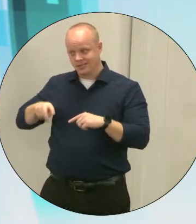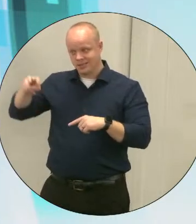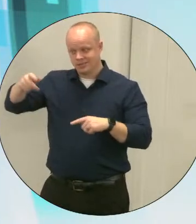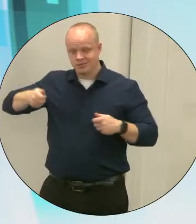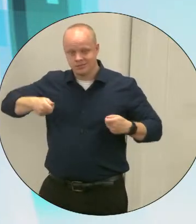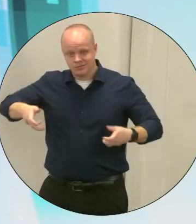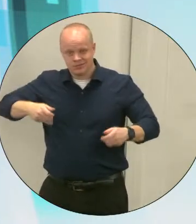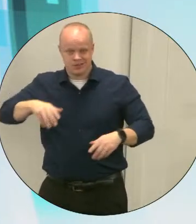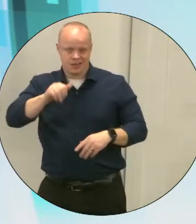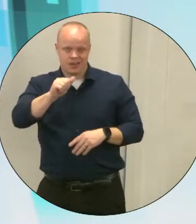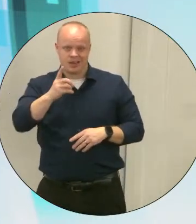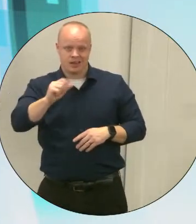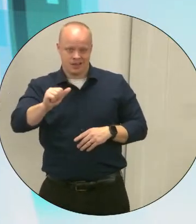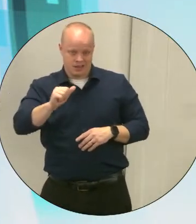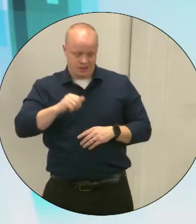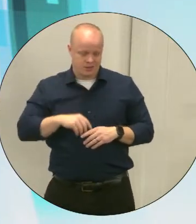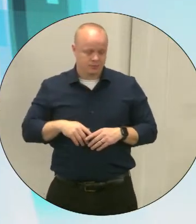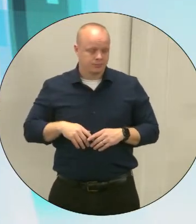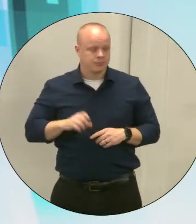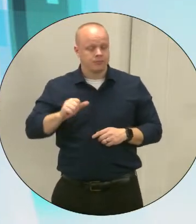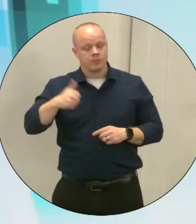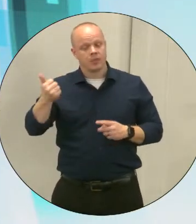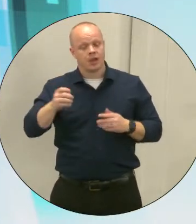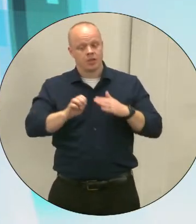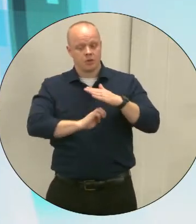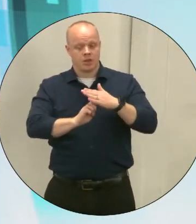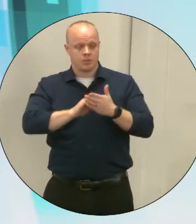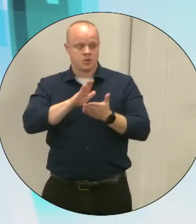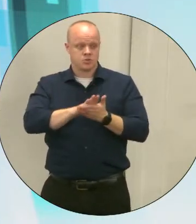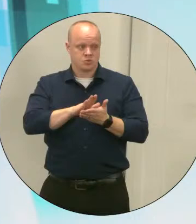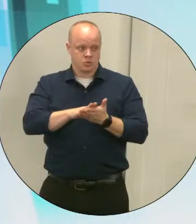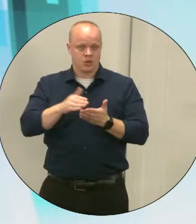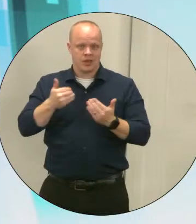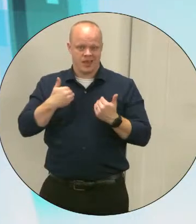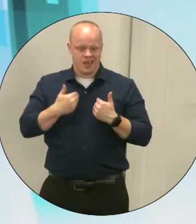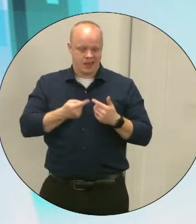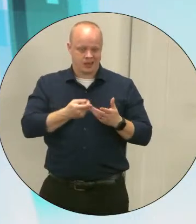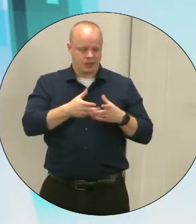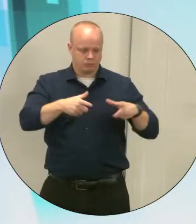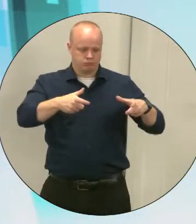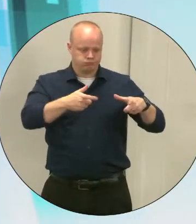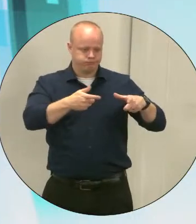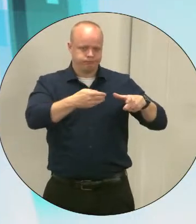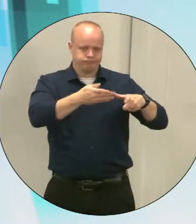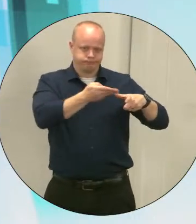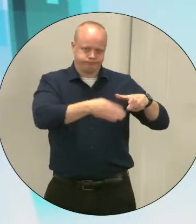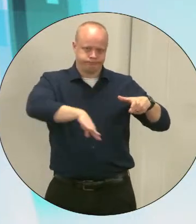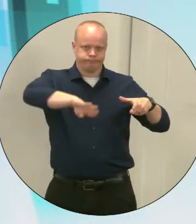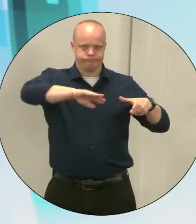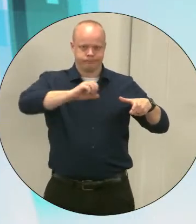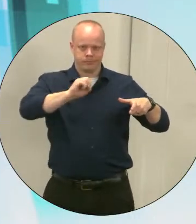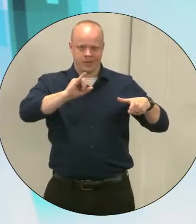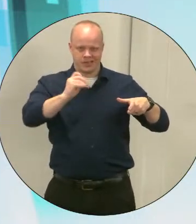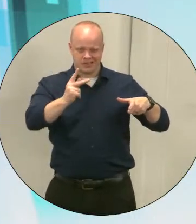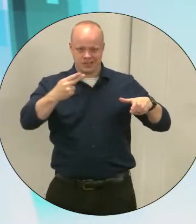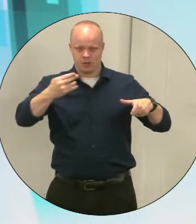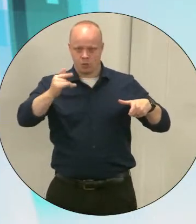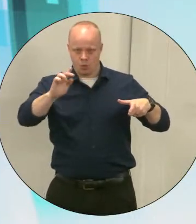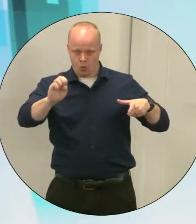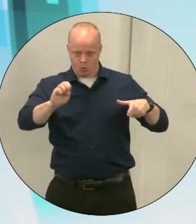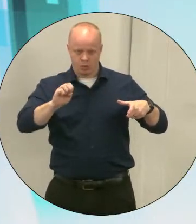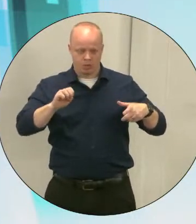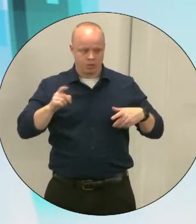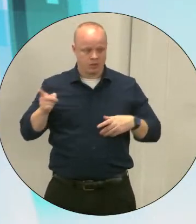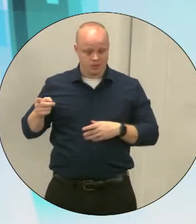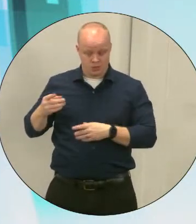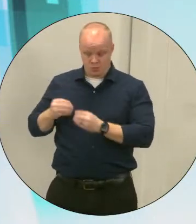ADA compliance. Another elementary school had a sinkhole issue that the repairs has been sent